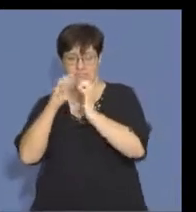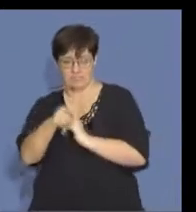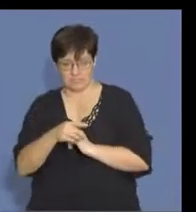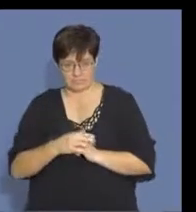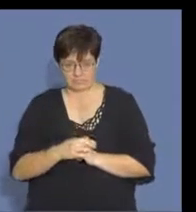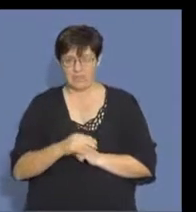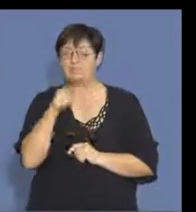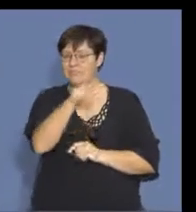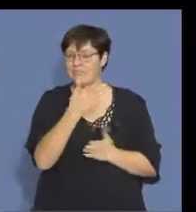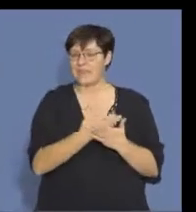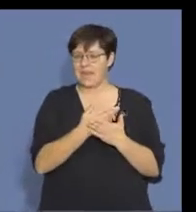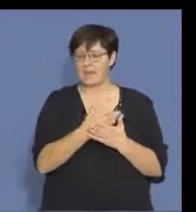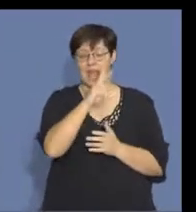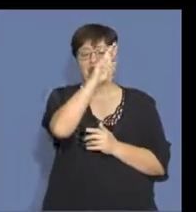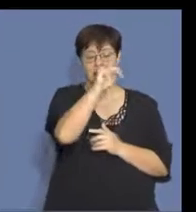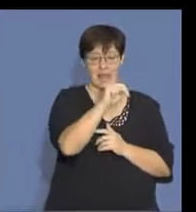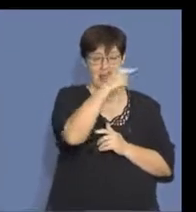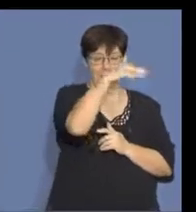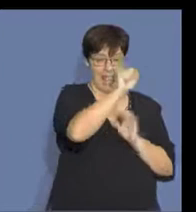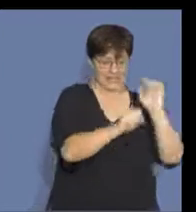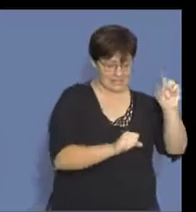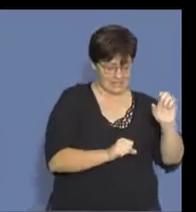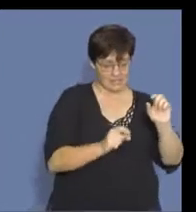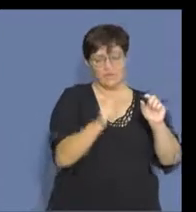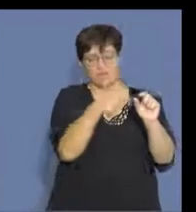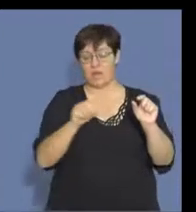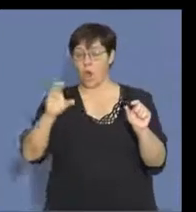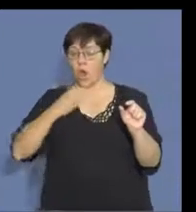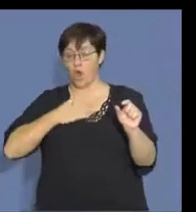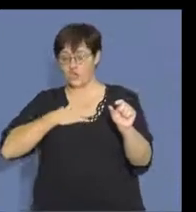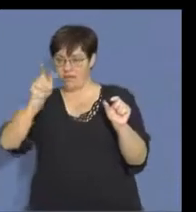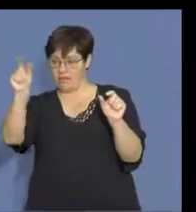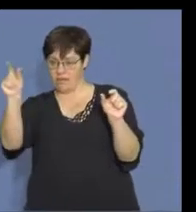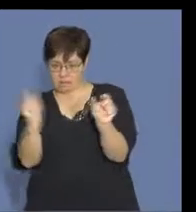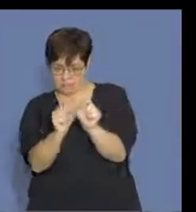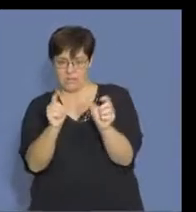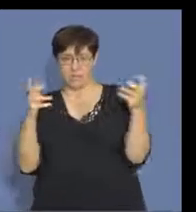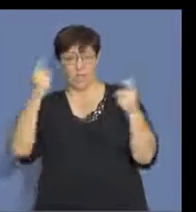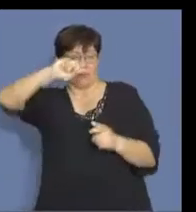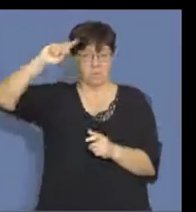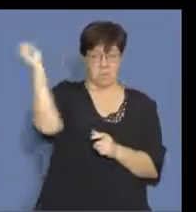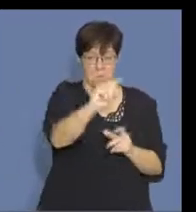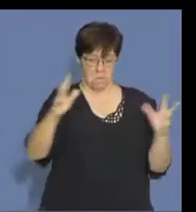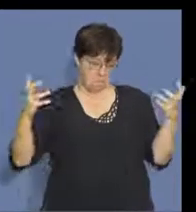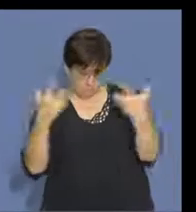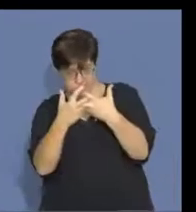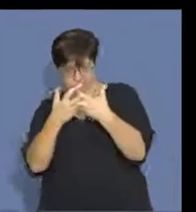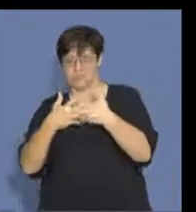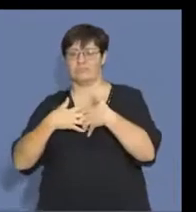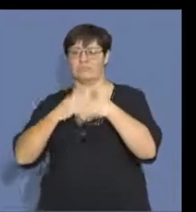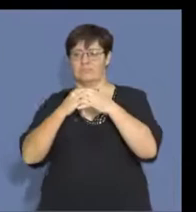the ability to be able to take nitrogen gas and change that into nitrates when the energy from the